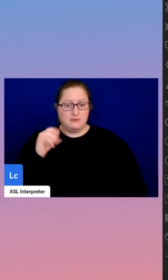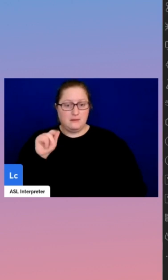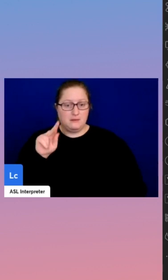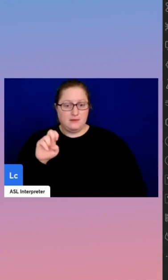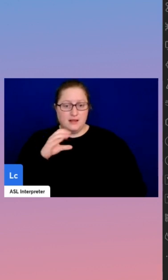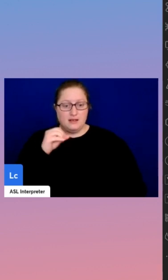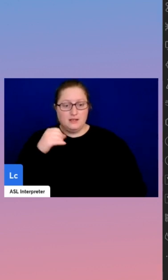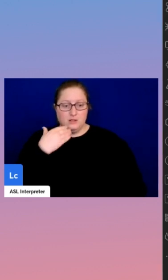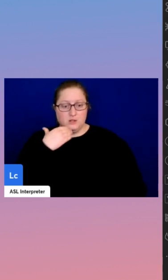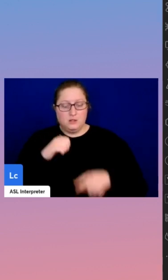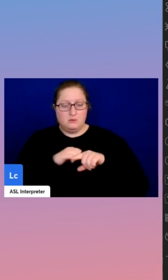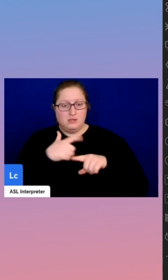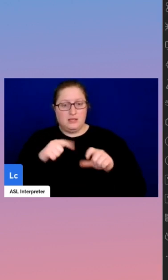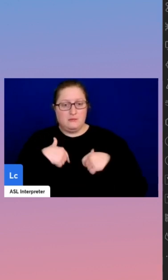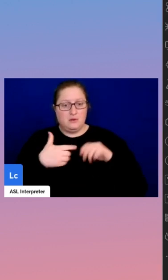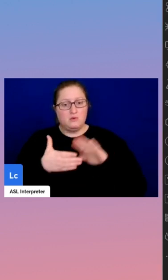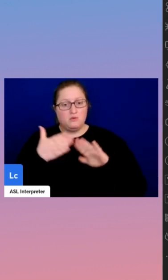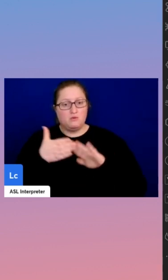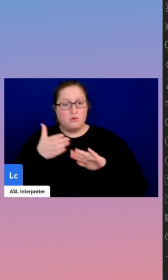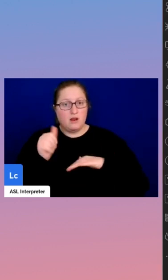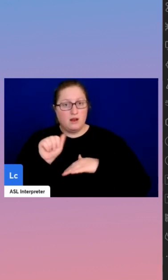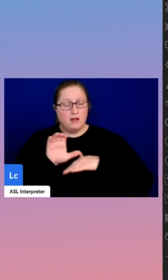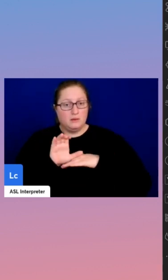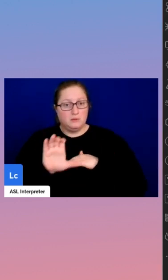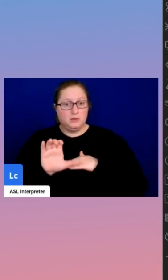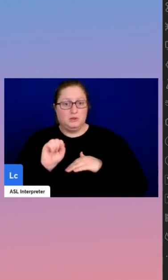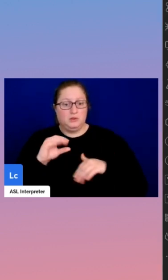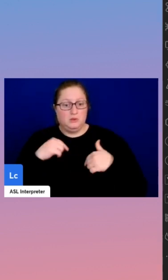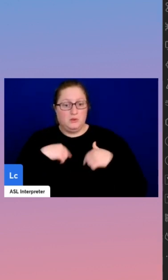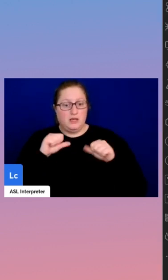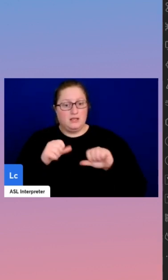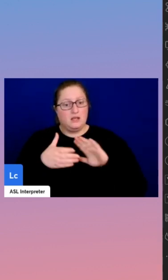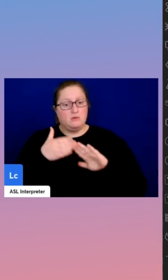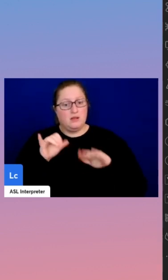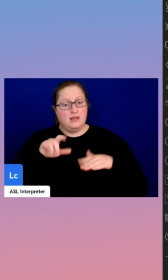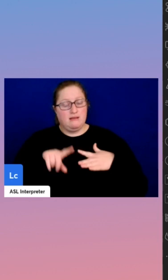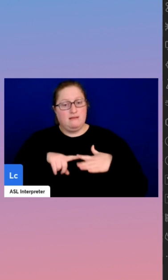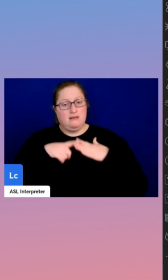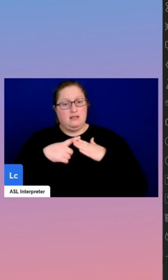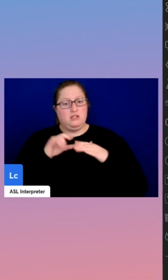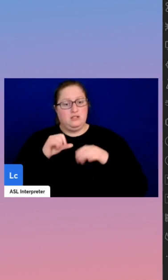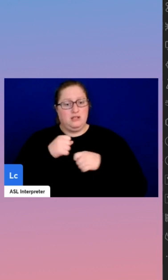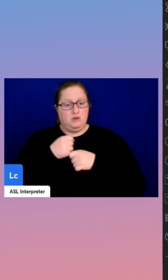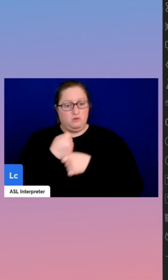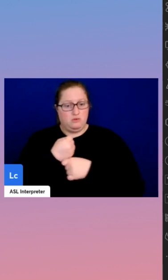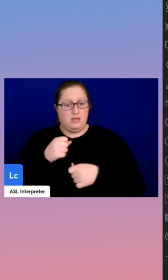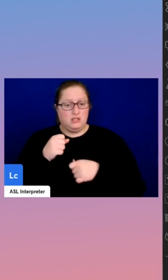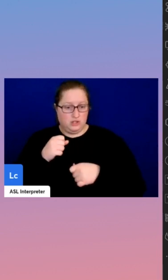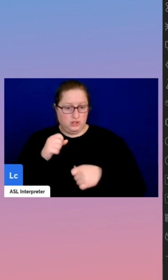a git push. This way I can initiate the creation of the version 2.